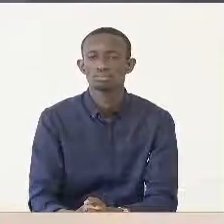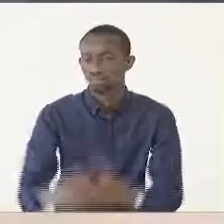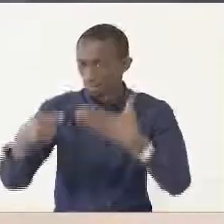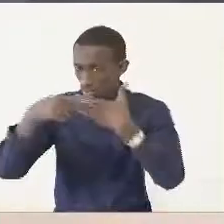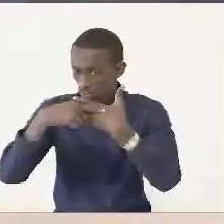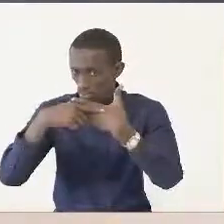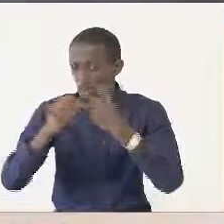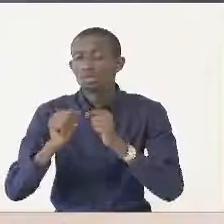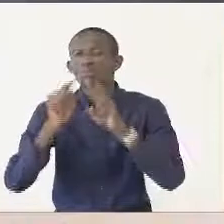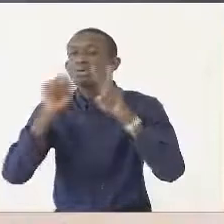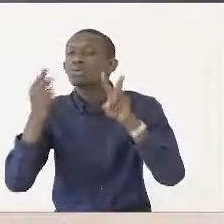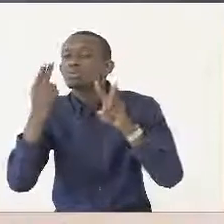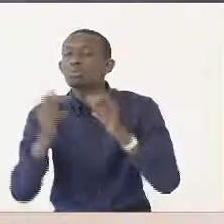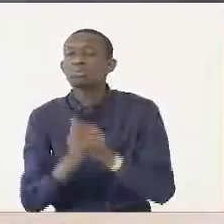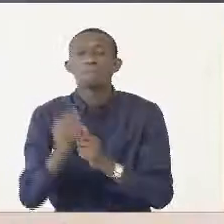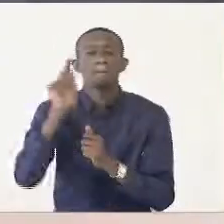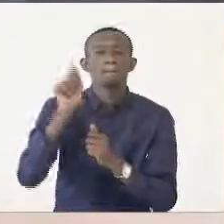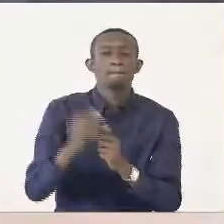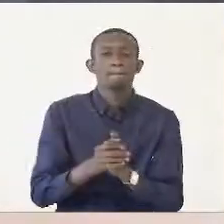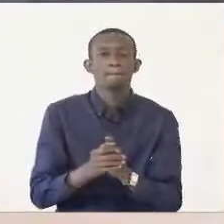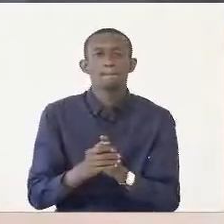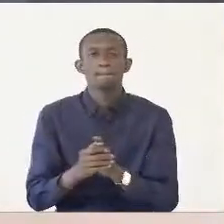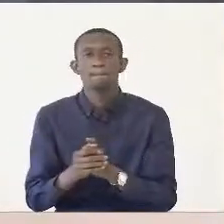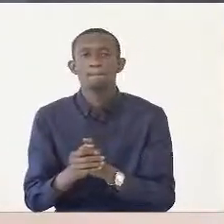square root 2, then over